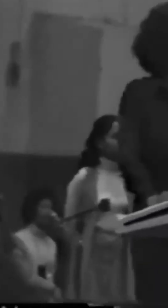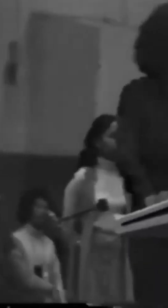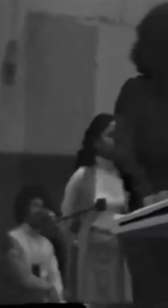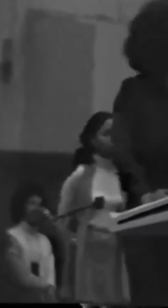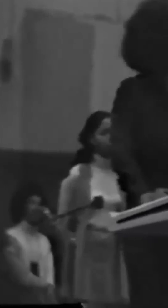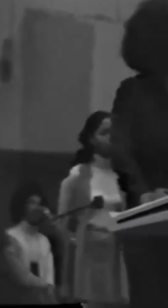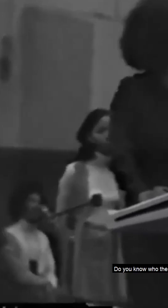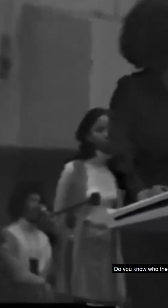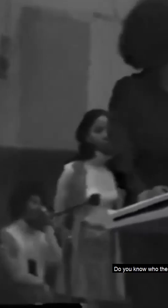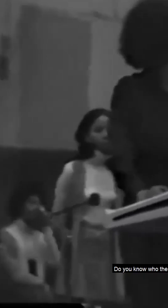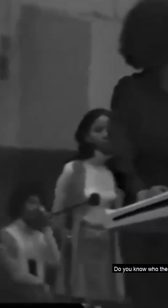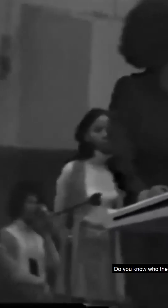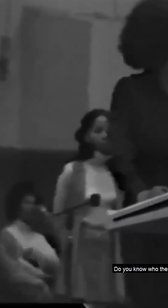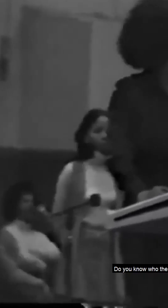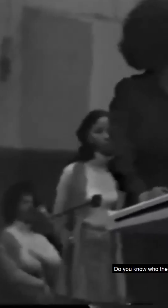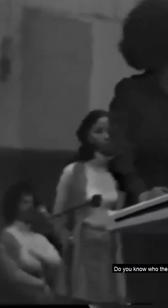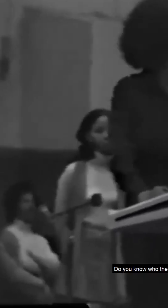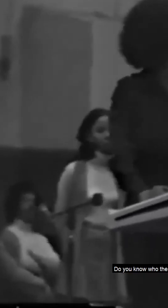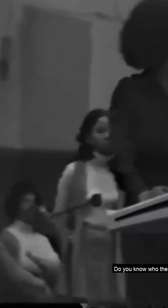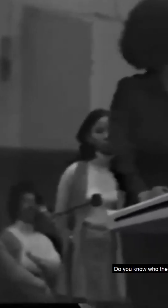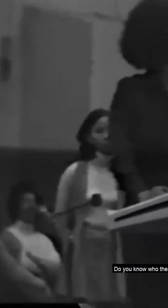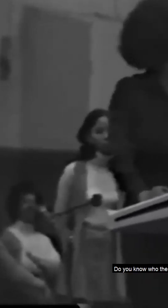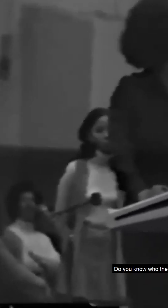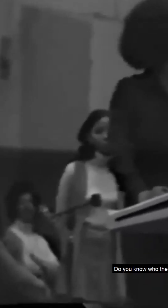Do you know who the San Quentin Six are?